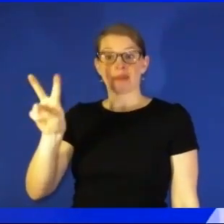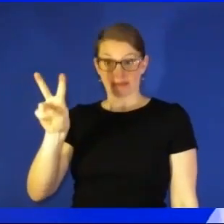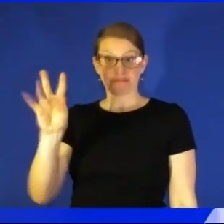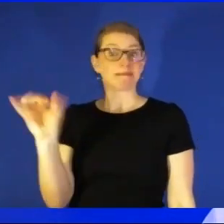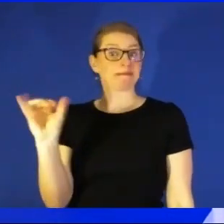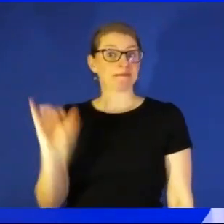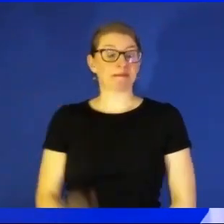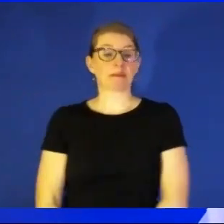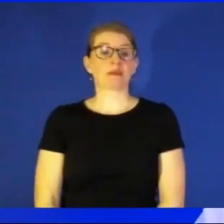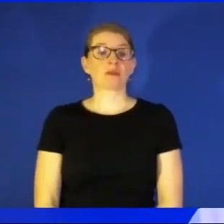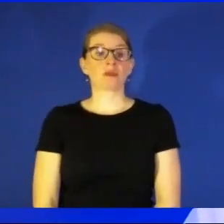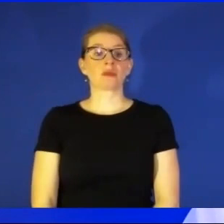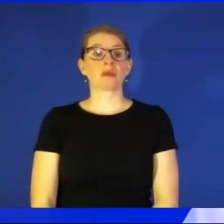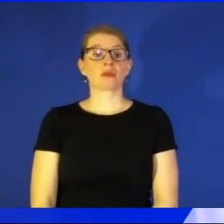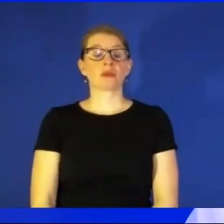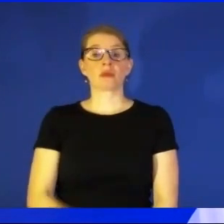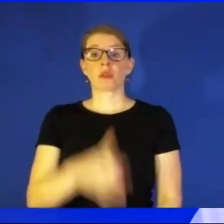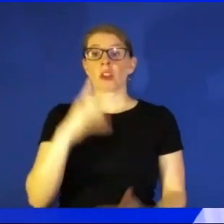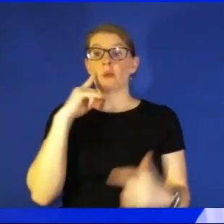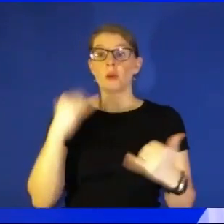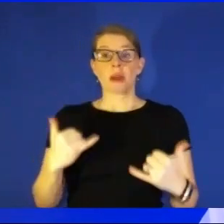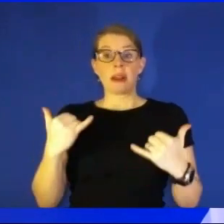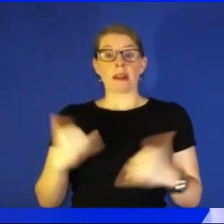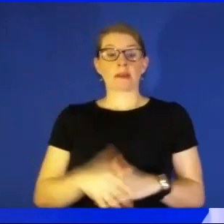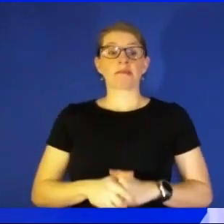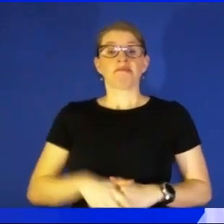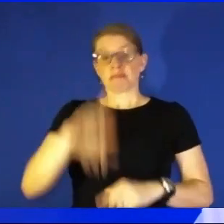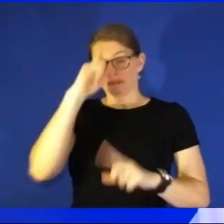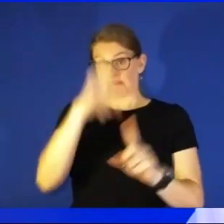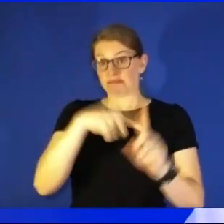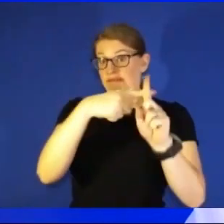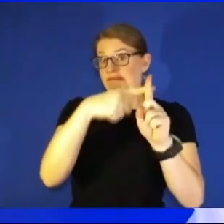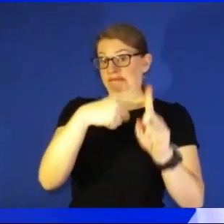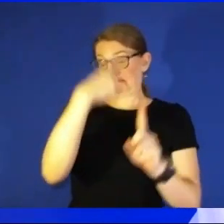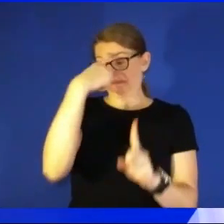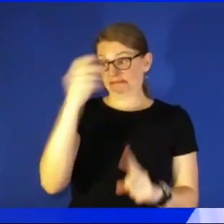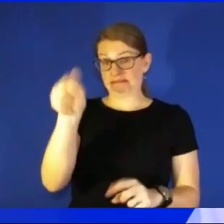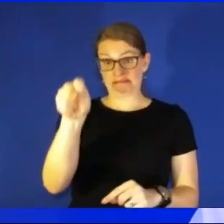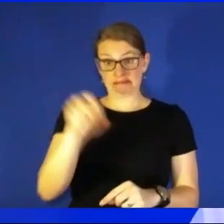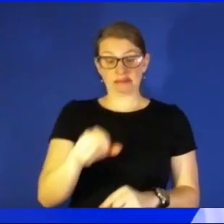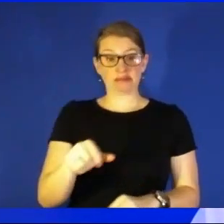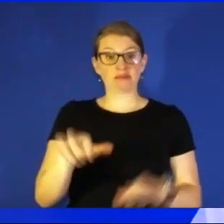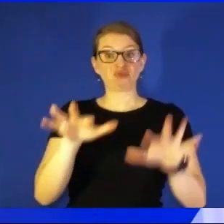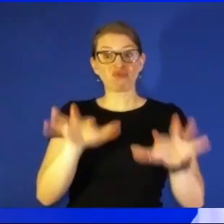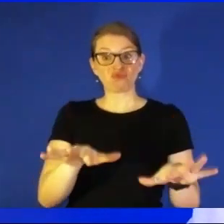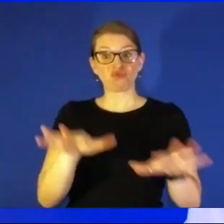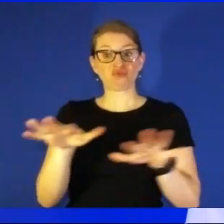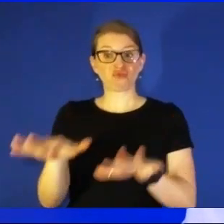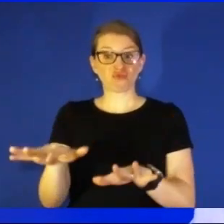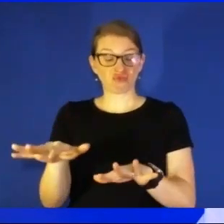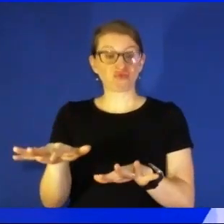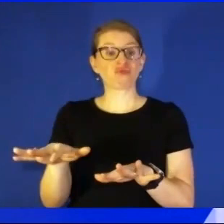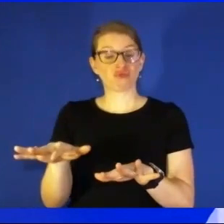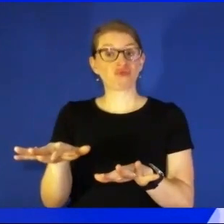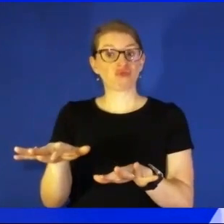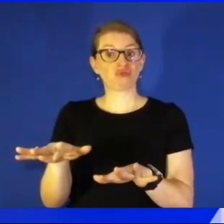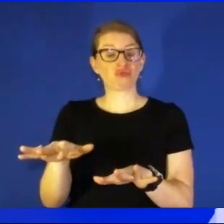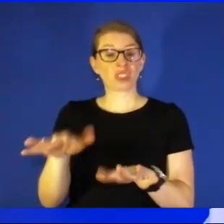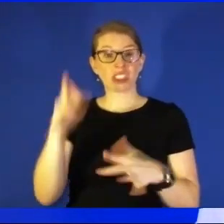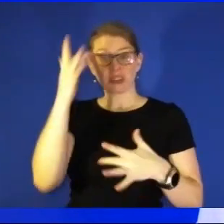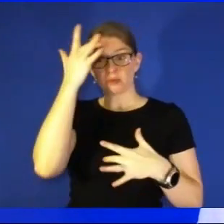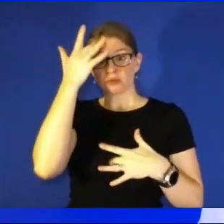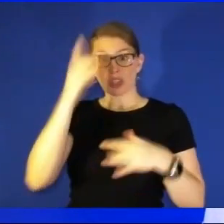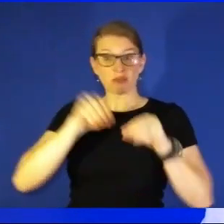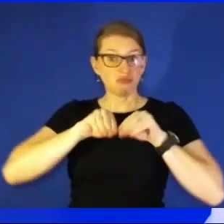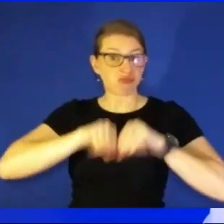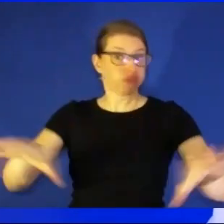your question, yeah, for right now, I think we're being optimistic and thinking we do have a lull and that People are hopefully feeling a little bit better about that, but if